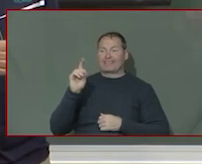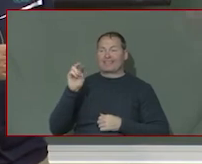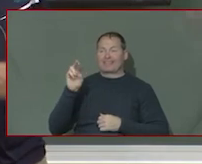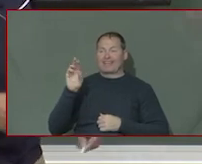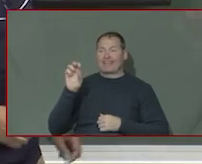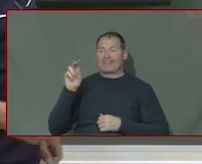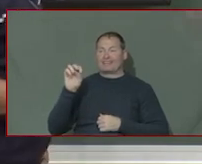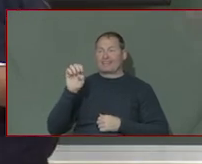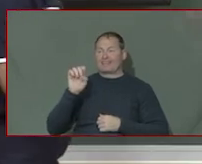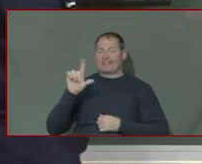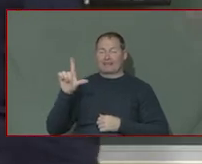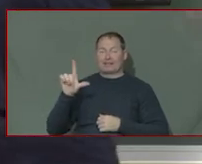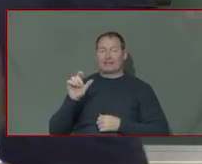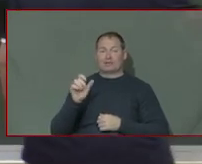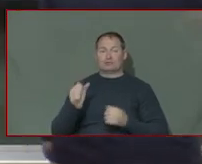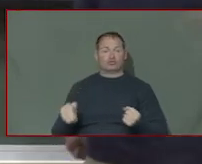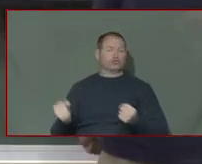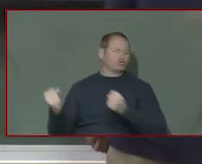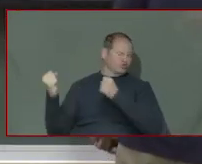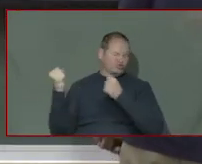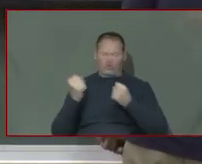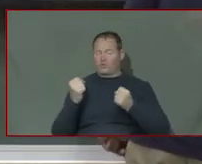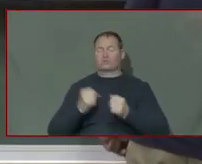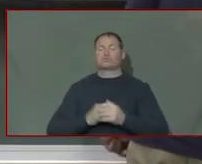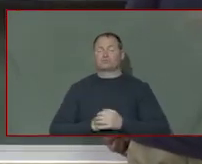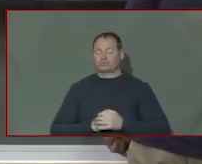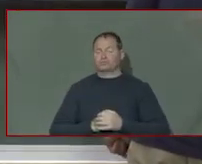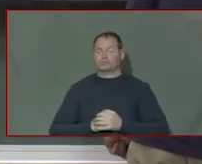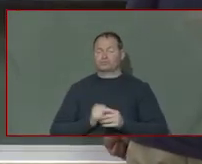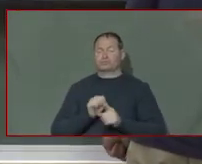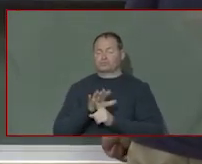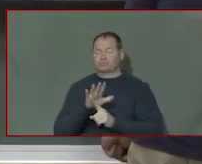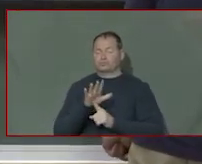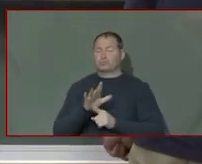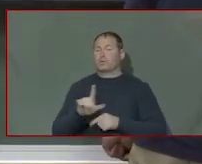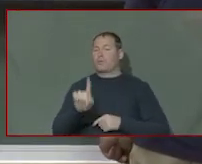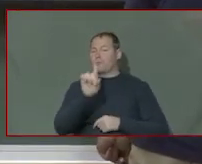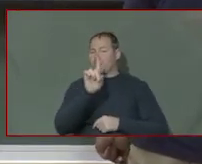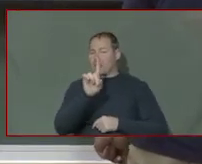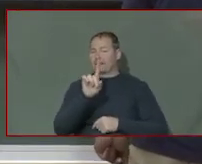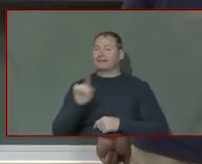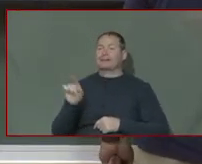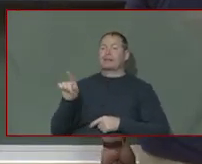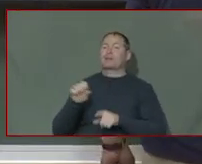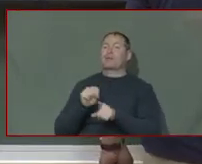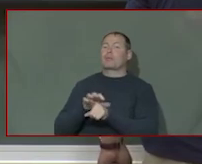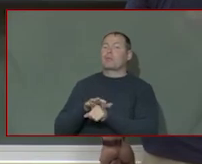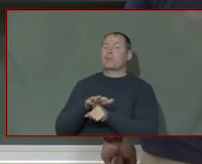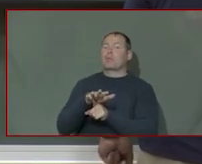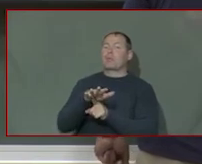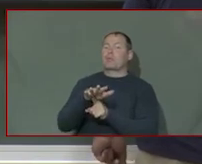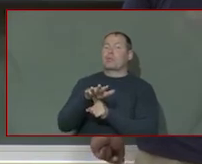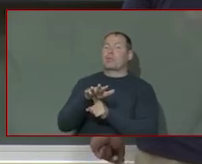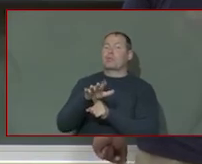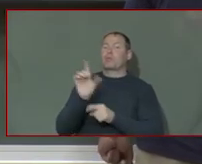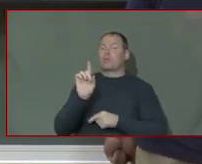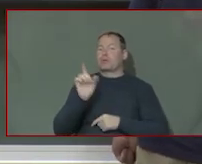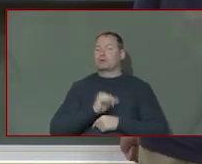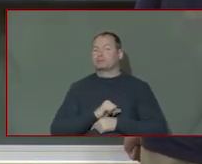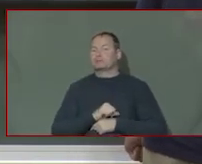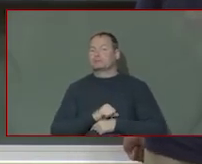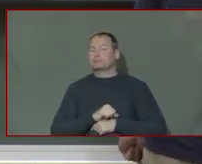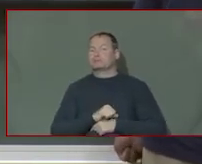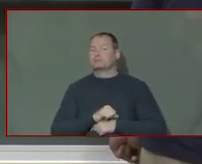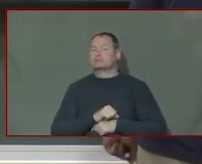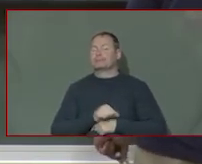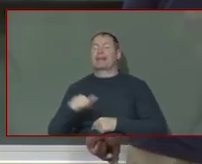situation. But apart from that, the adrenal glands, one on this side and one on the